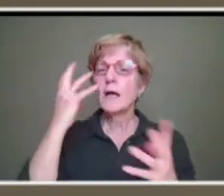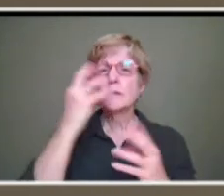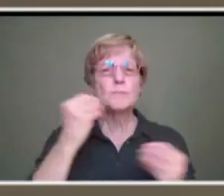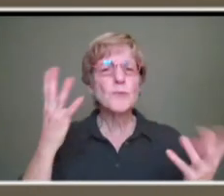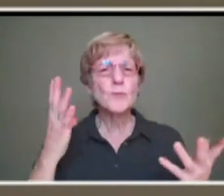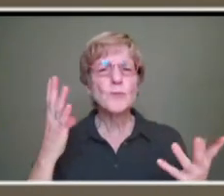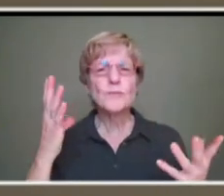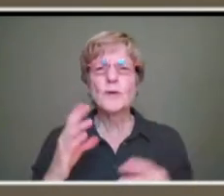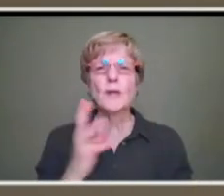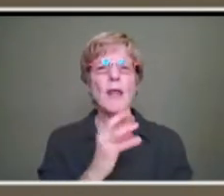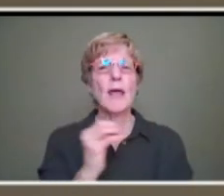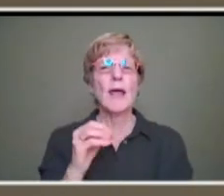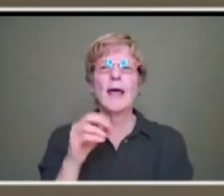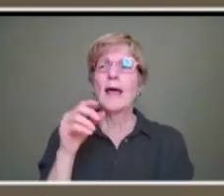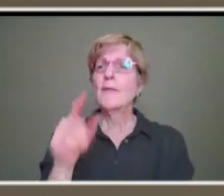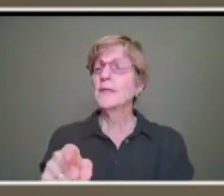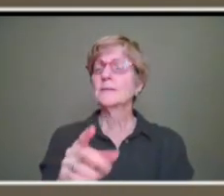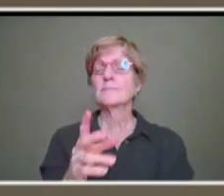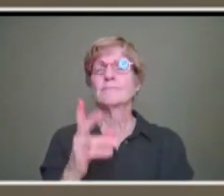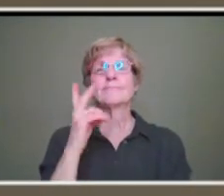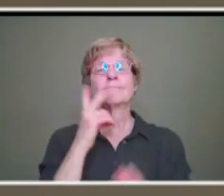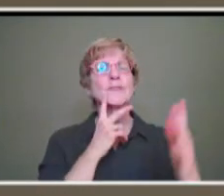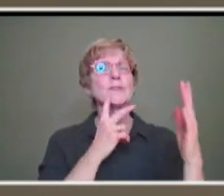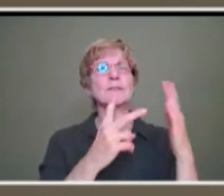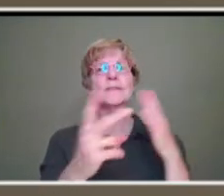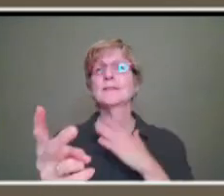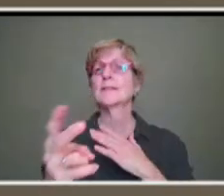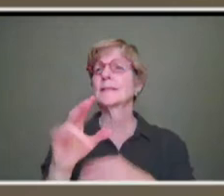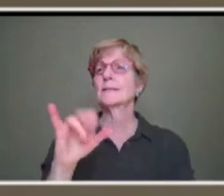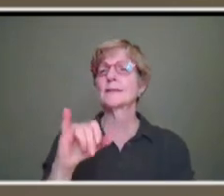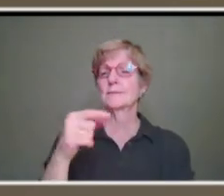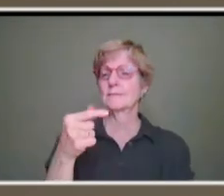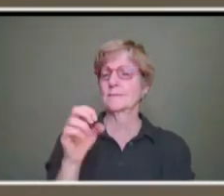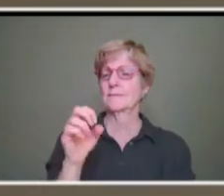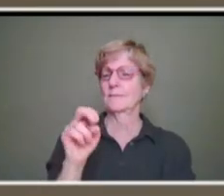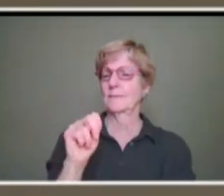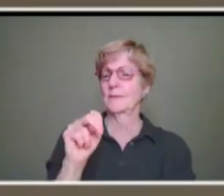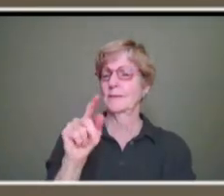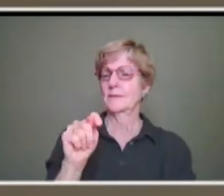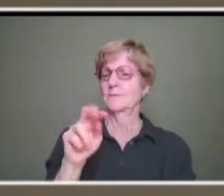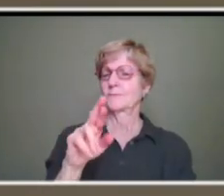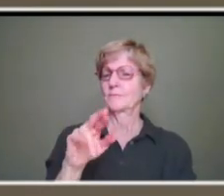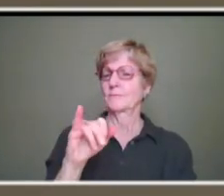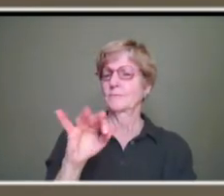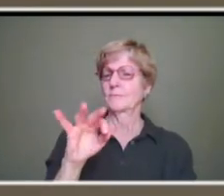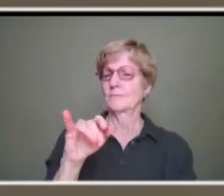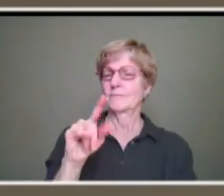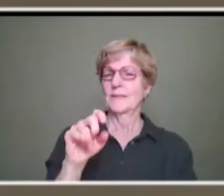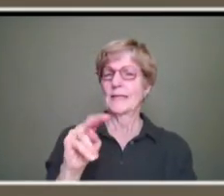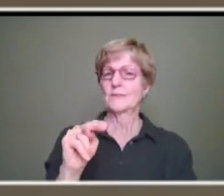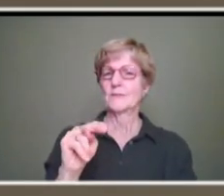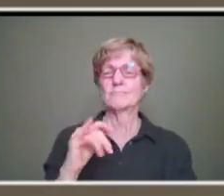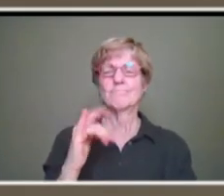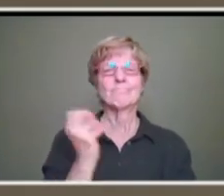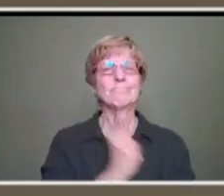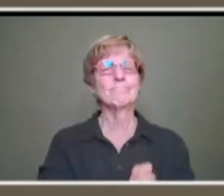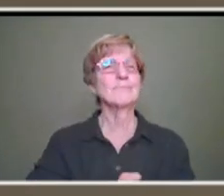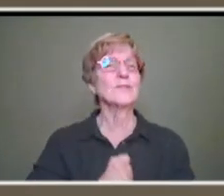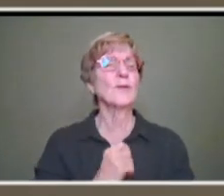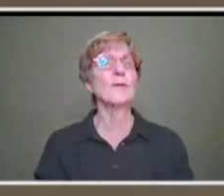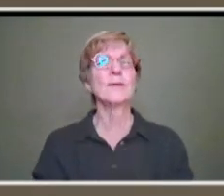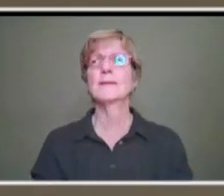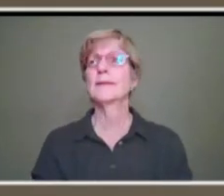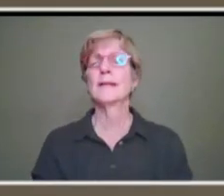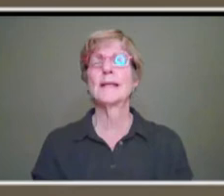and this was so foreseeable so I I I I apologize um yeah yeah there's